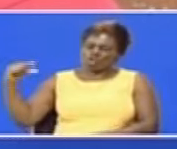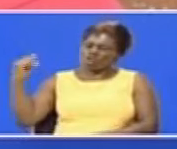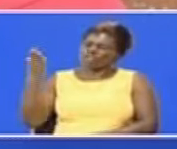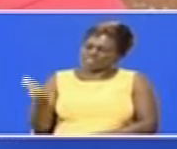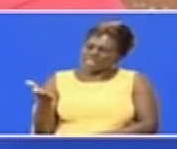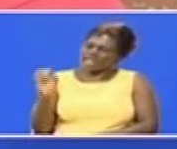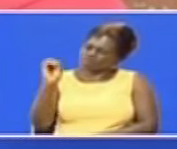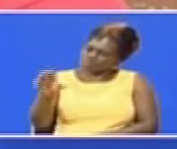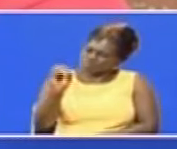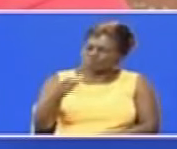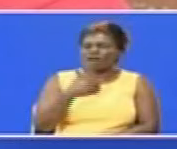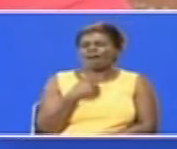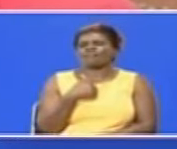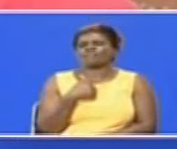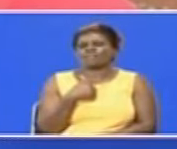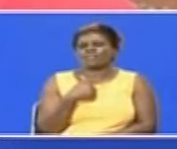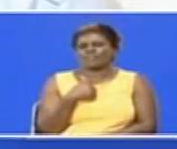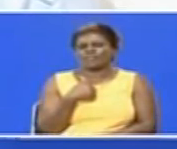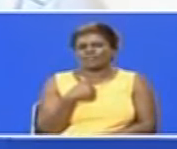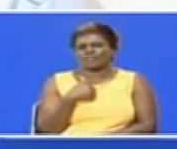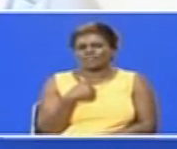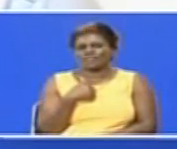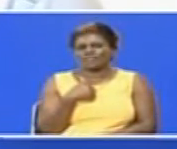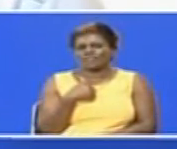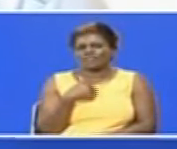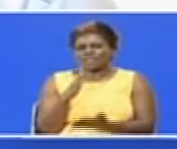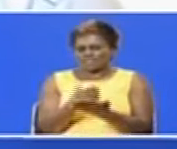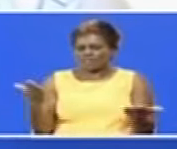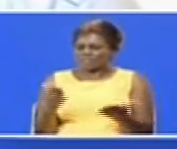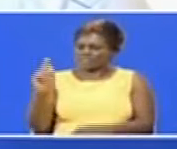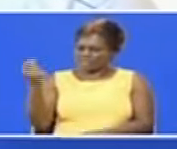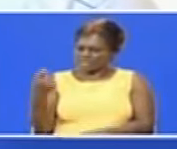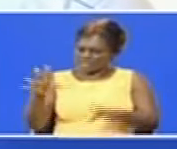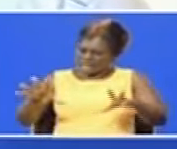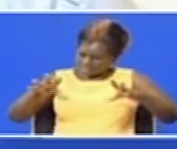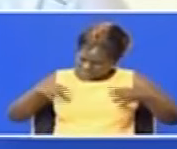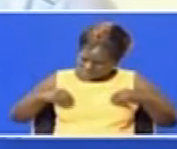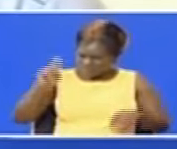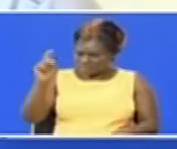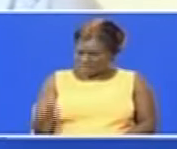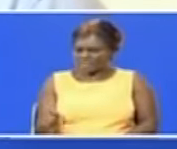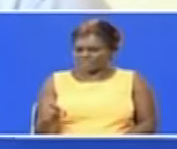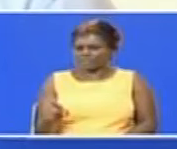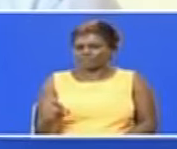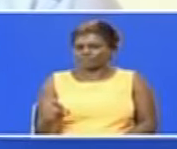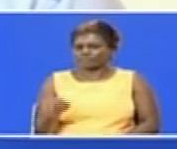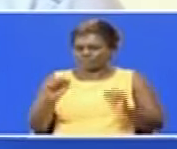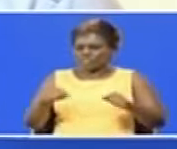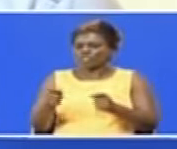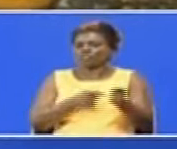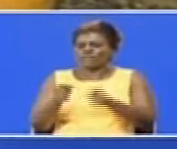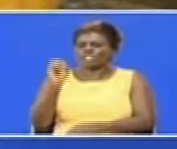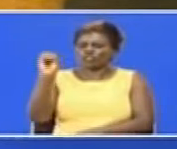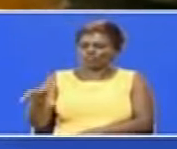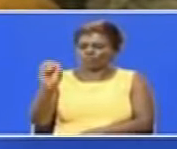Other than plastic, there's also the biodegradable. I think this is something that Kenyans need to start embracing so that we can manage our waste a bit